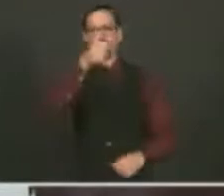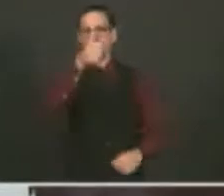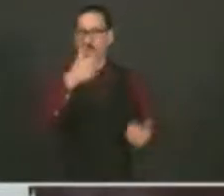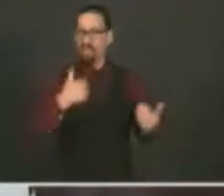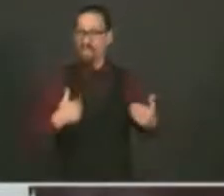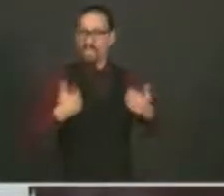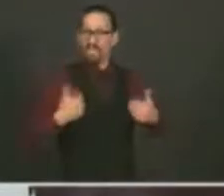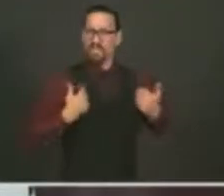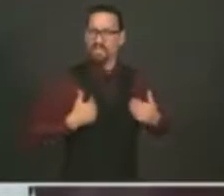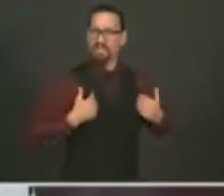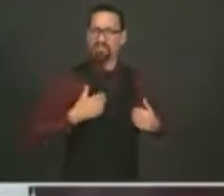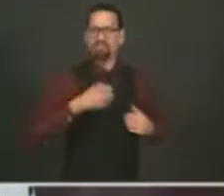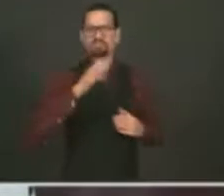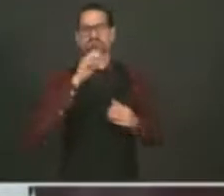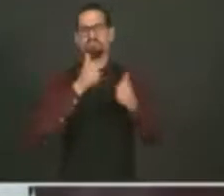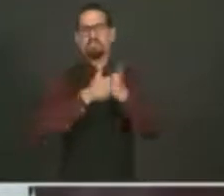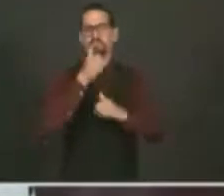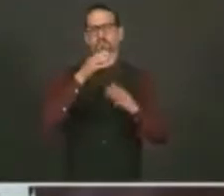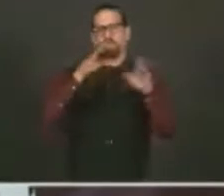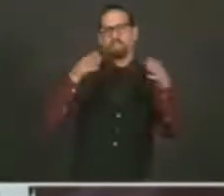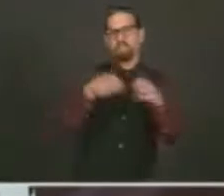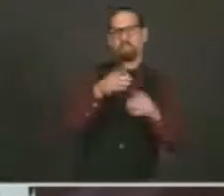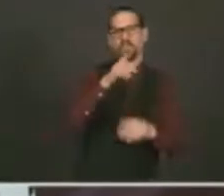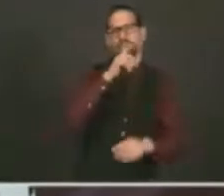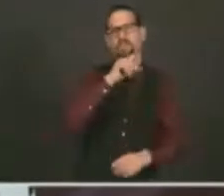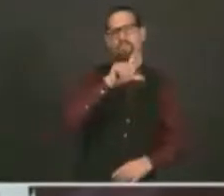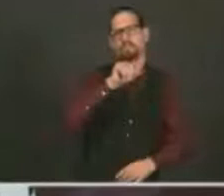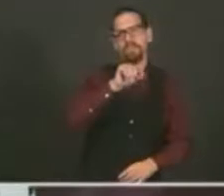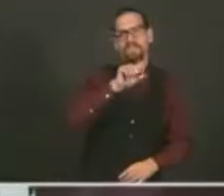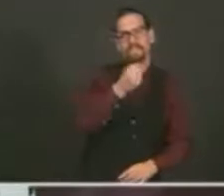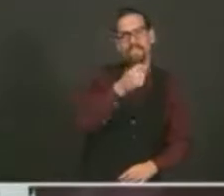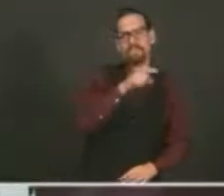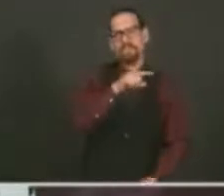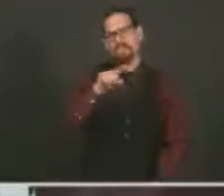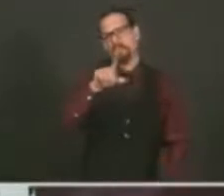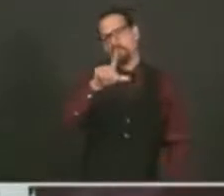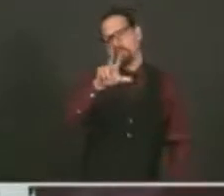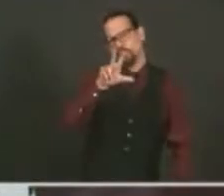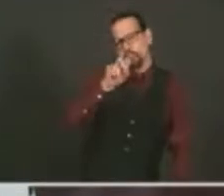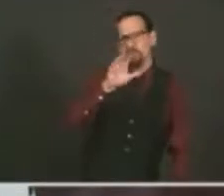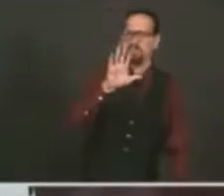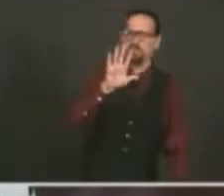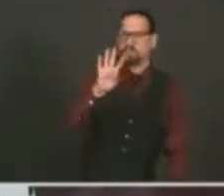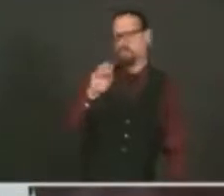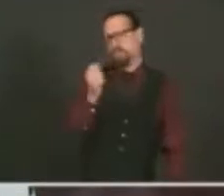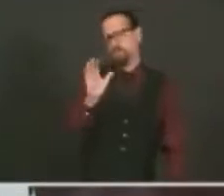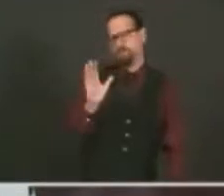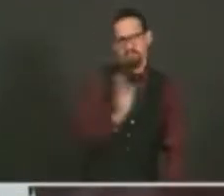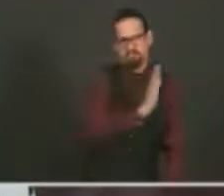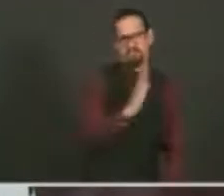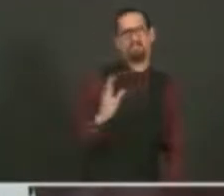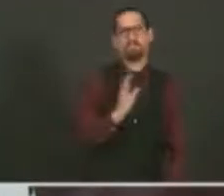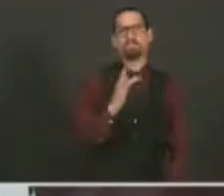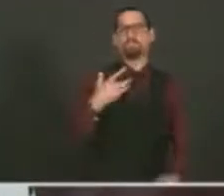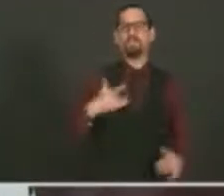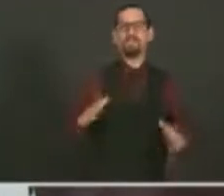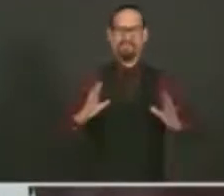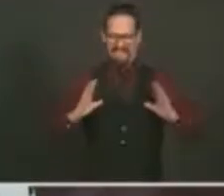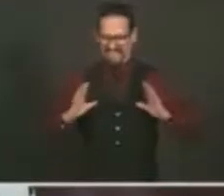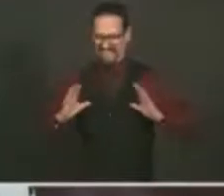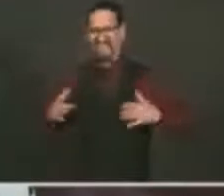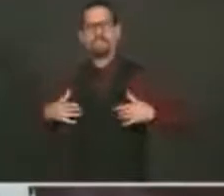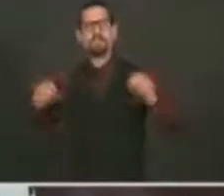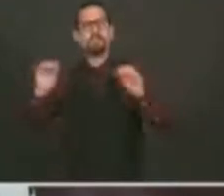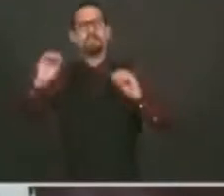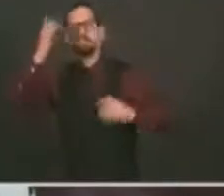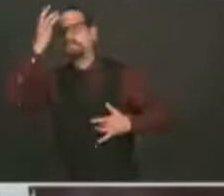population, 20s, 30s, 40-year-olds. You may not have symptoms and have COVID-19.